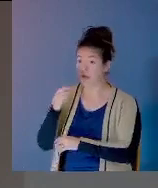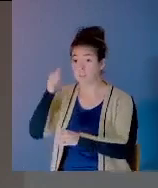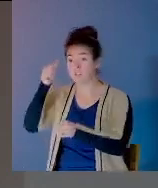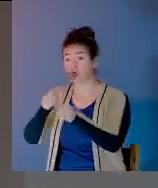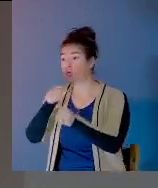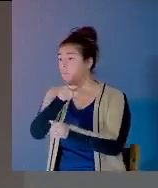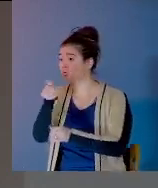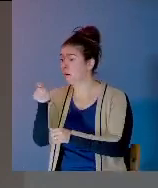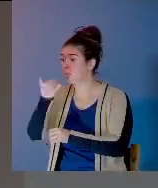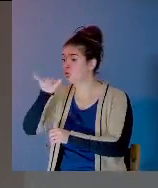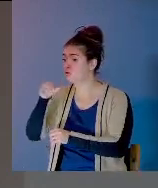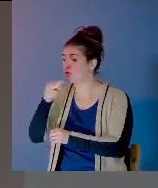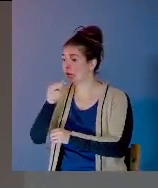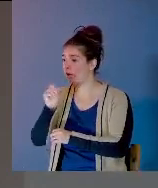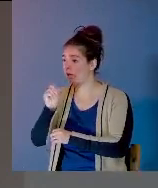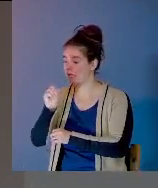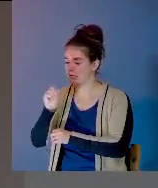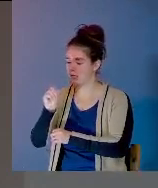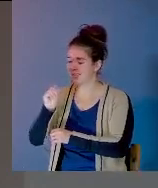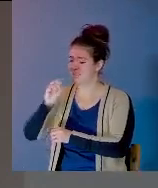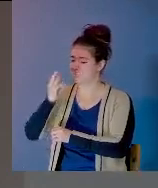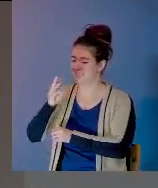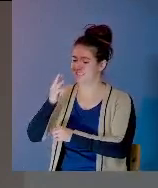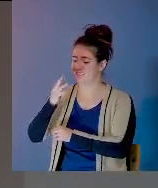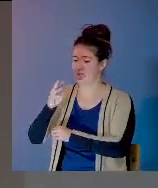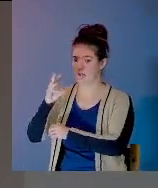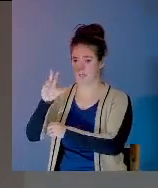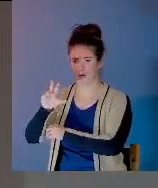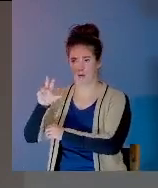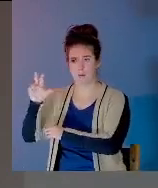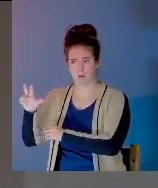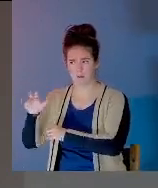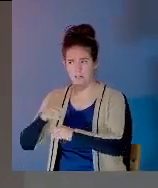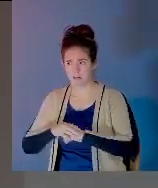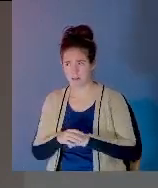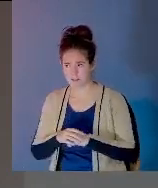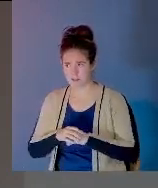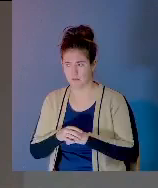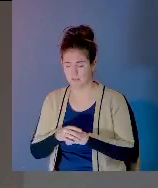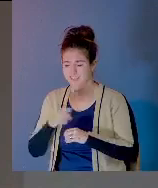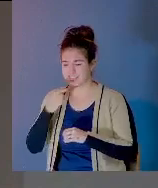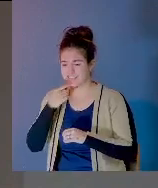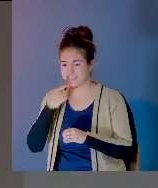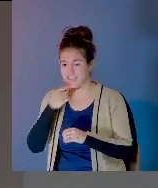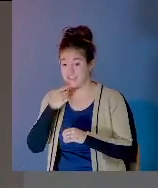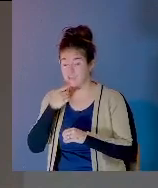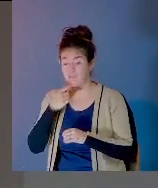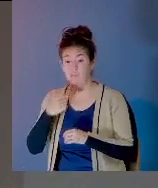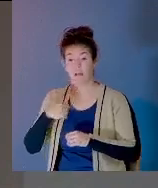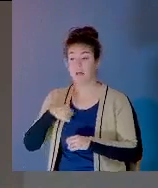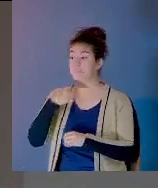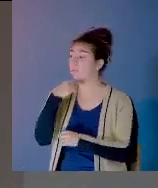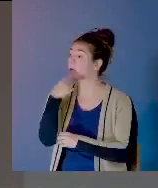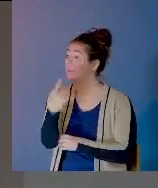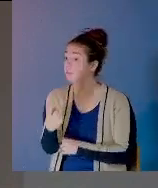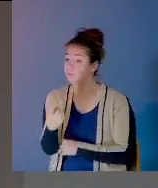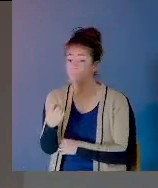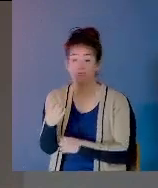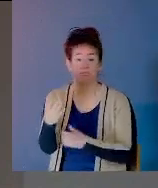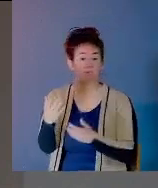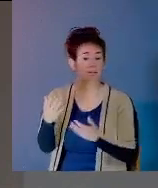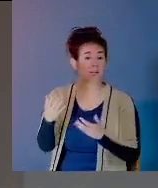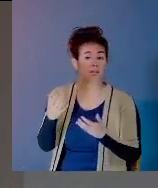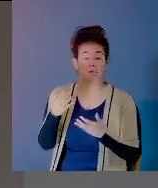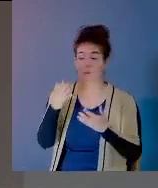John 16:33? These things I have spoken unto you, that in me ye might have peace. Amen. In the world ye